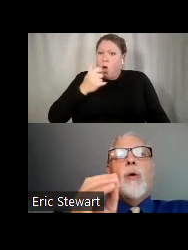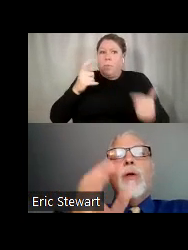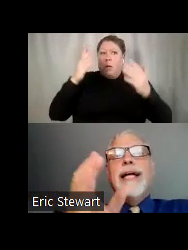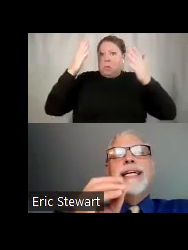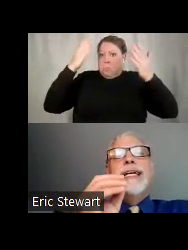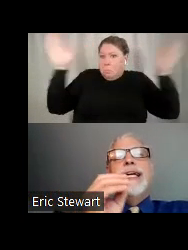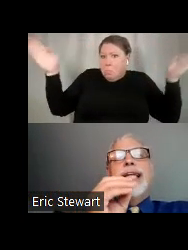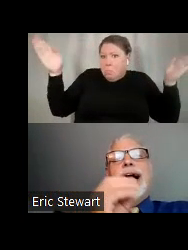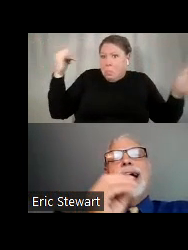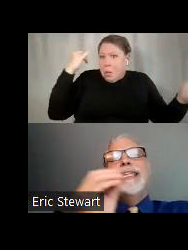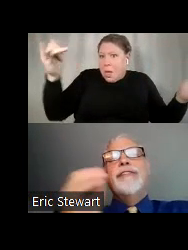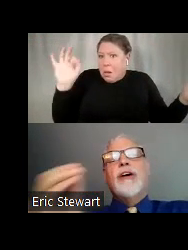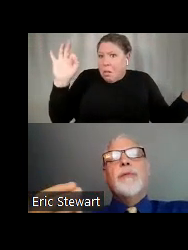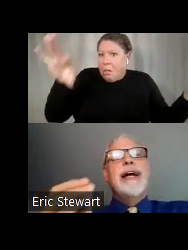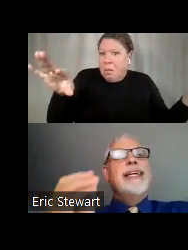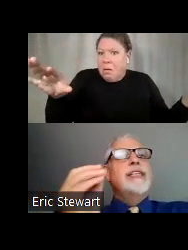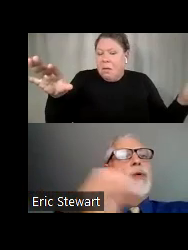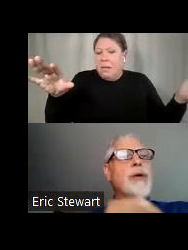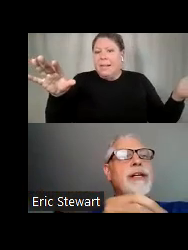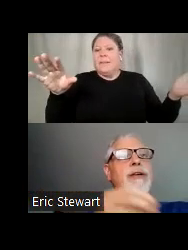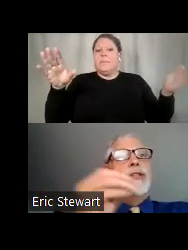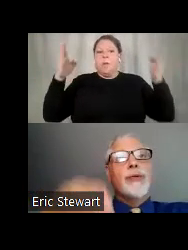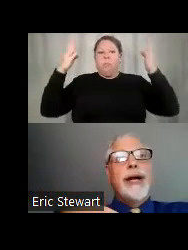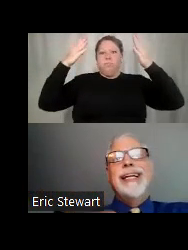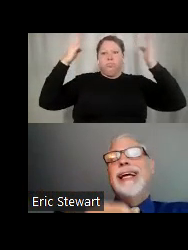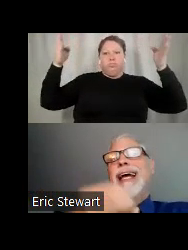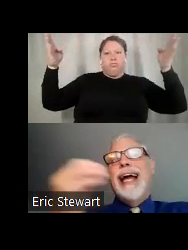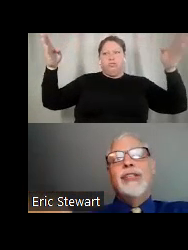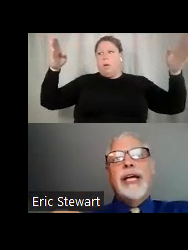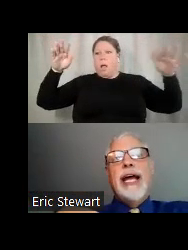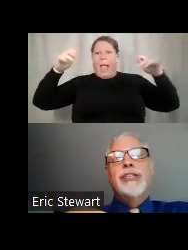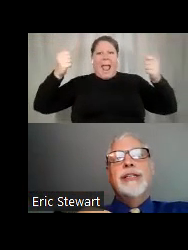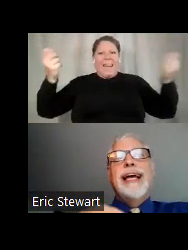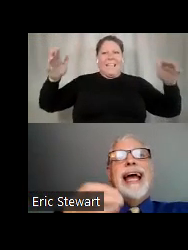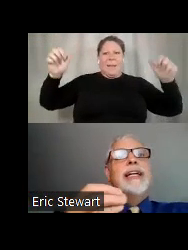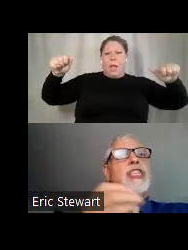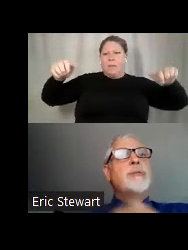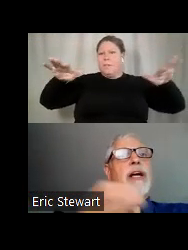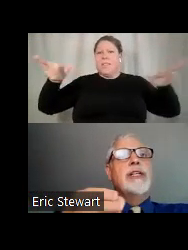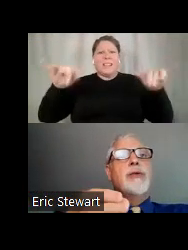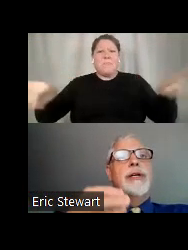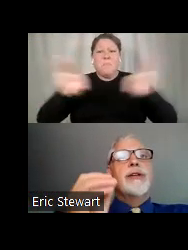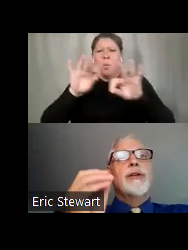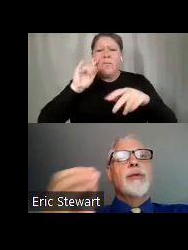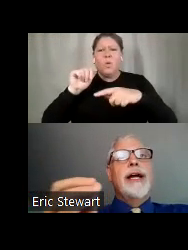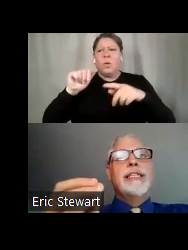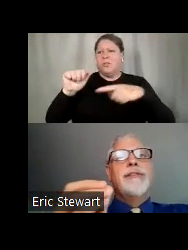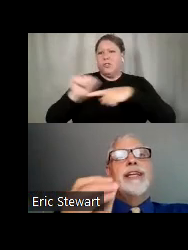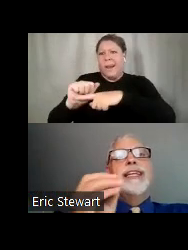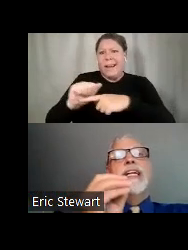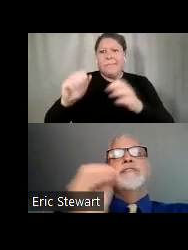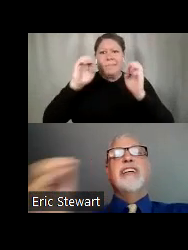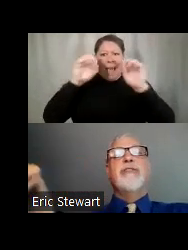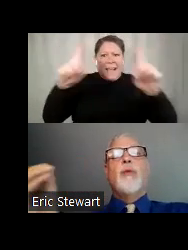That whole idea, that idea of the open mind is critical in training, education, and especially critical in